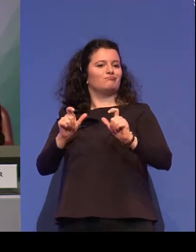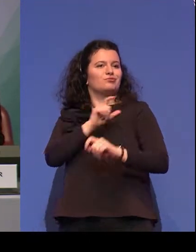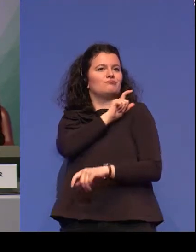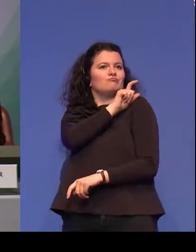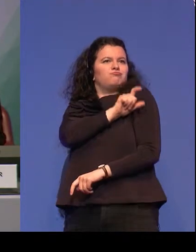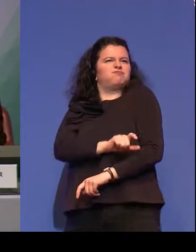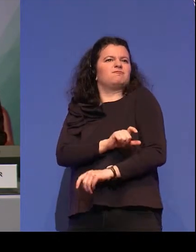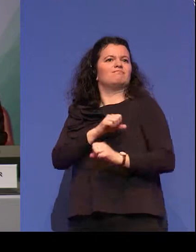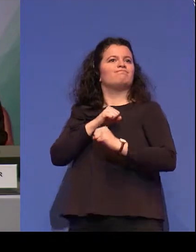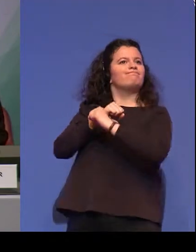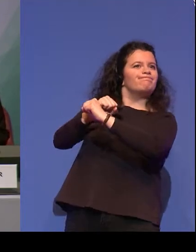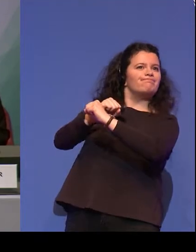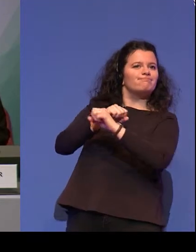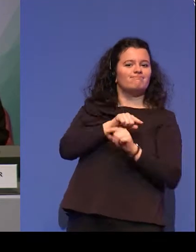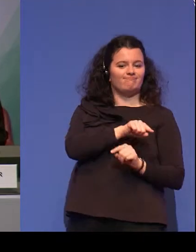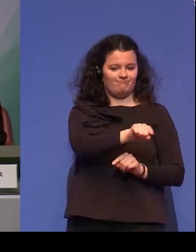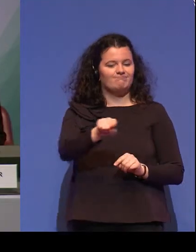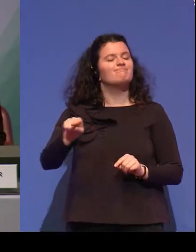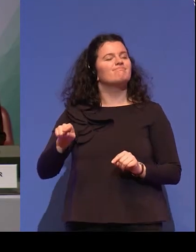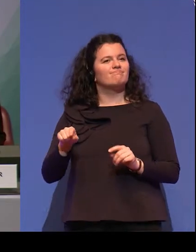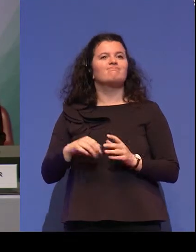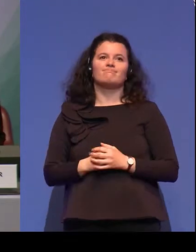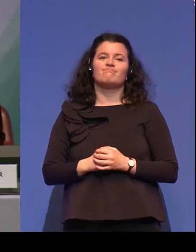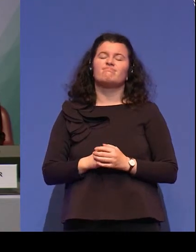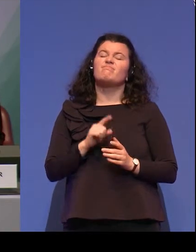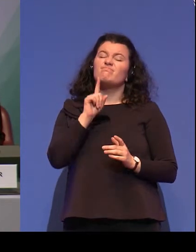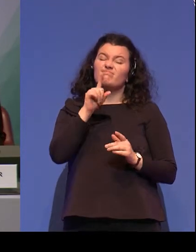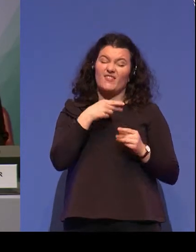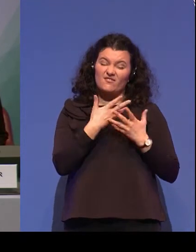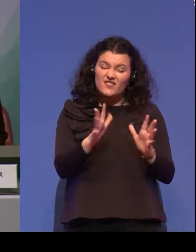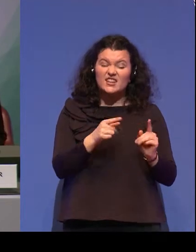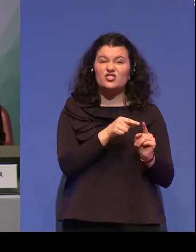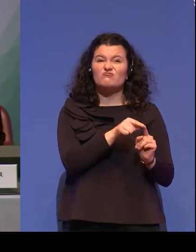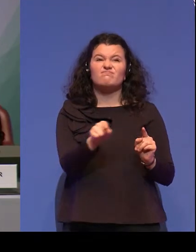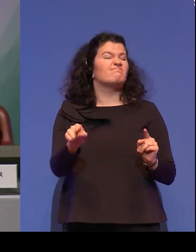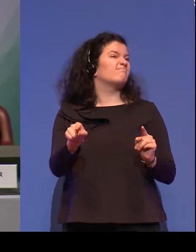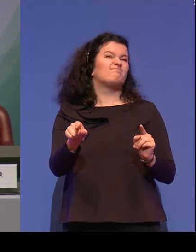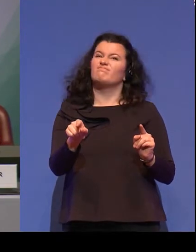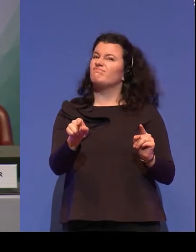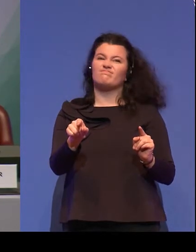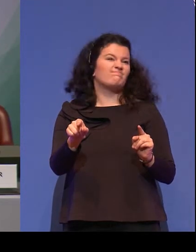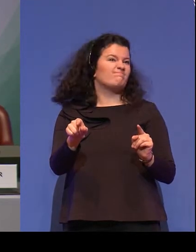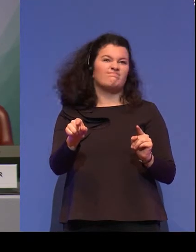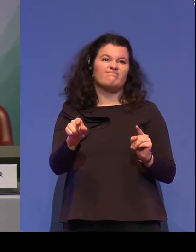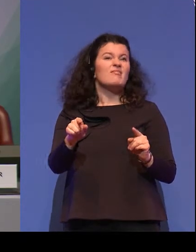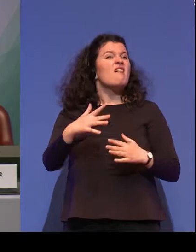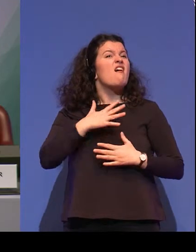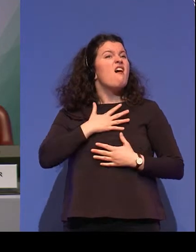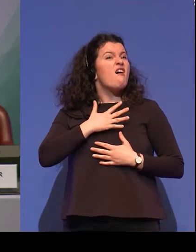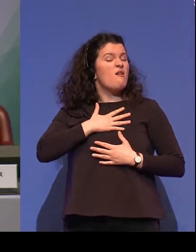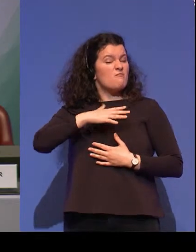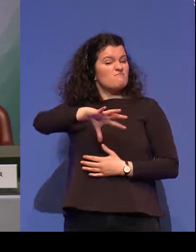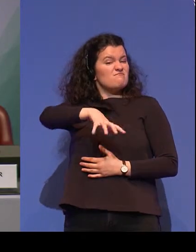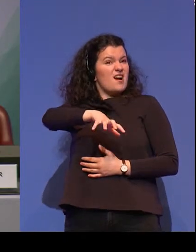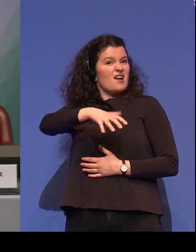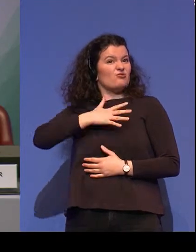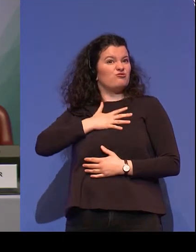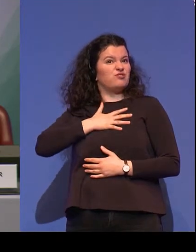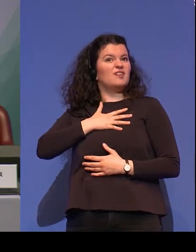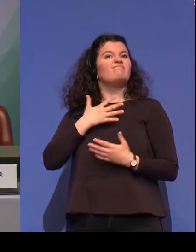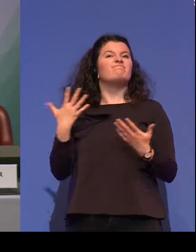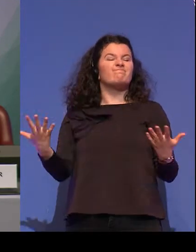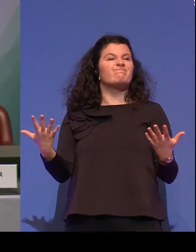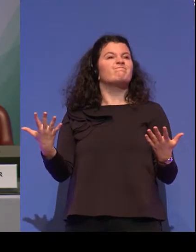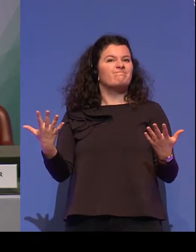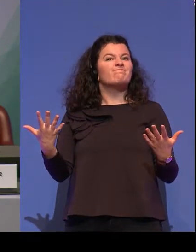we are quite far away from this. Even in my country, it needed a lot of experience,